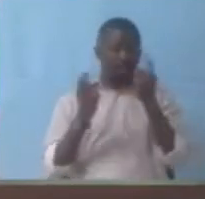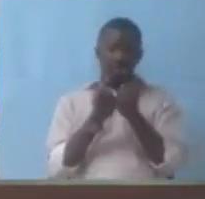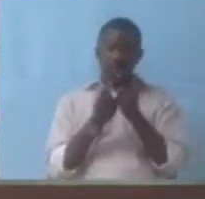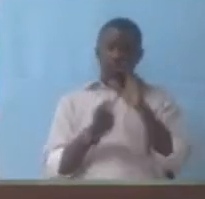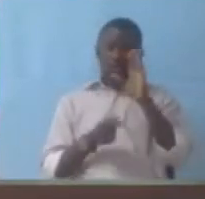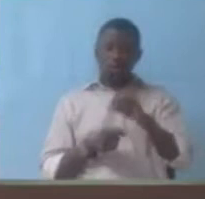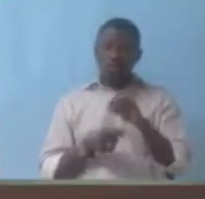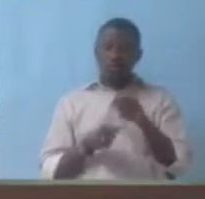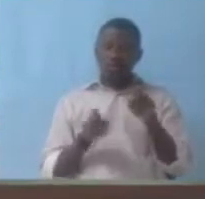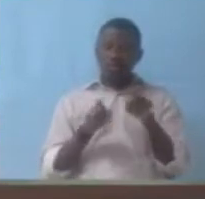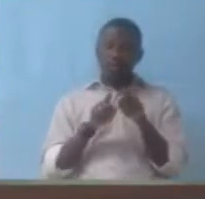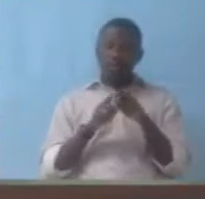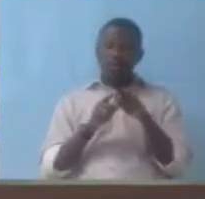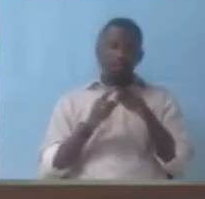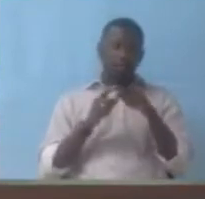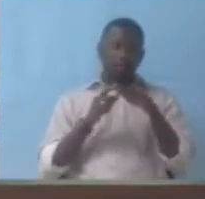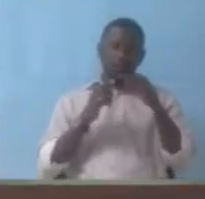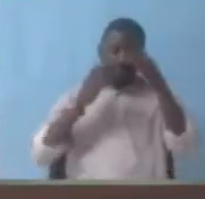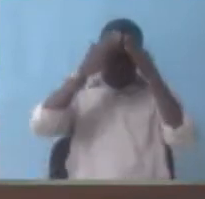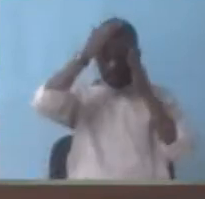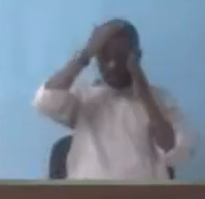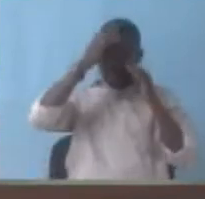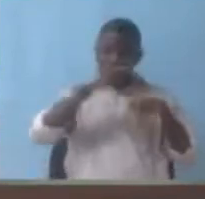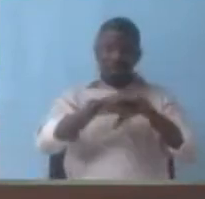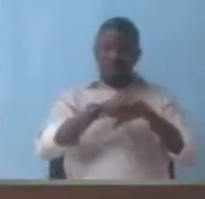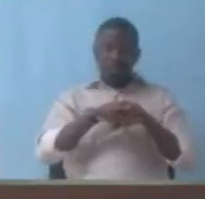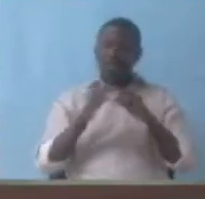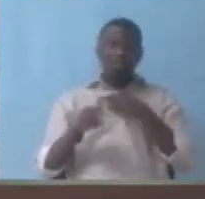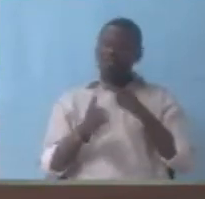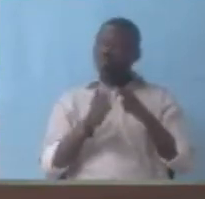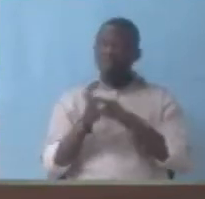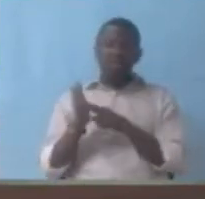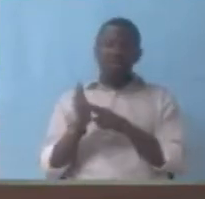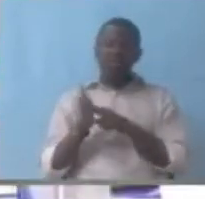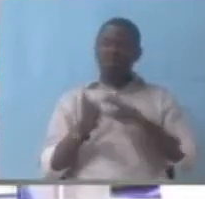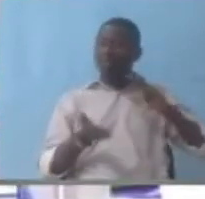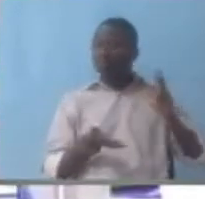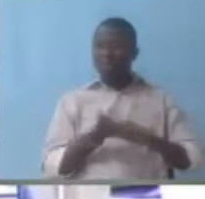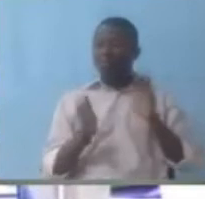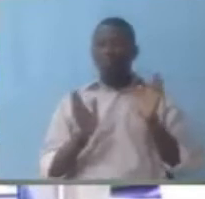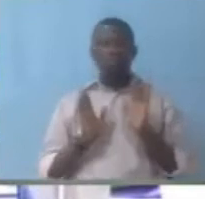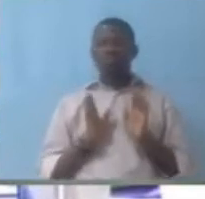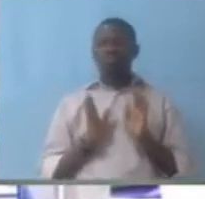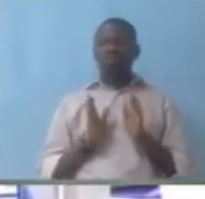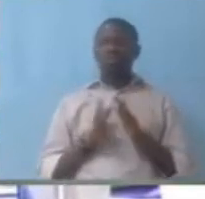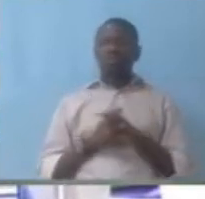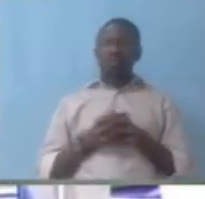the council. They did not need validation. Decree Oluman Fewo Fendim Bambandika